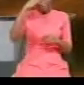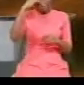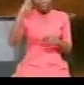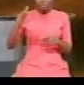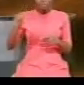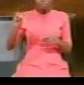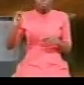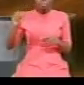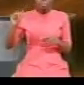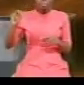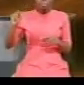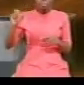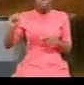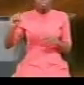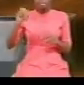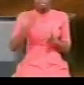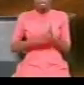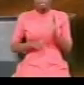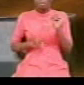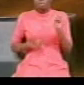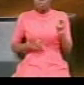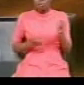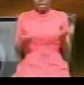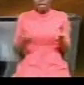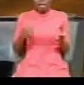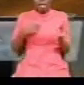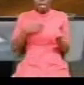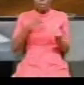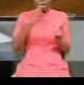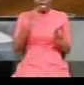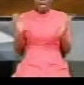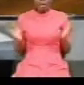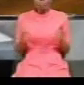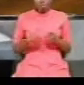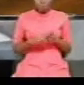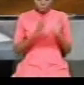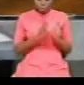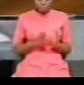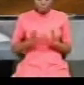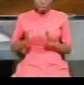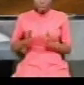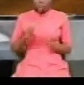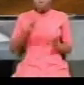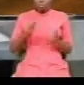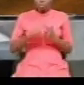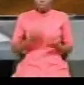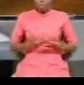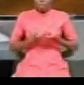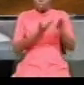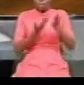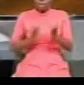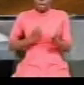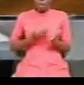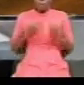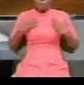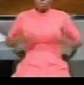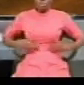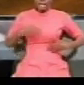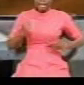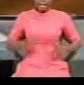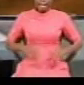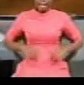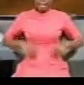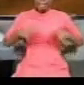12, here we are admonished to prepare, to present our body a living